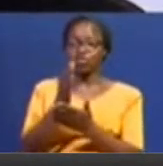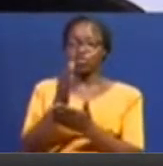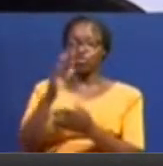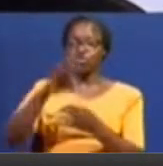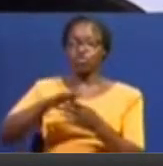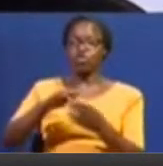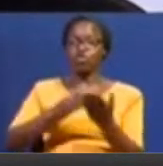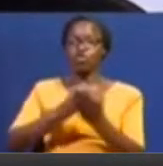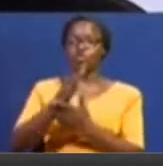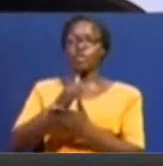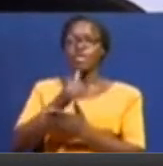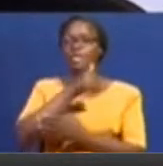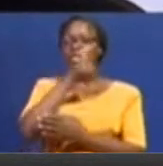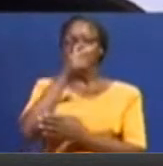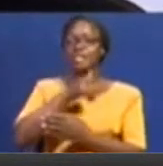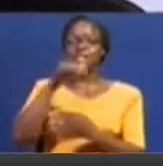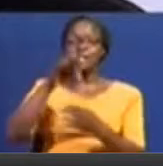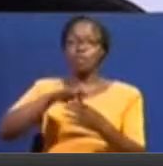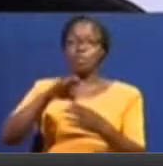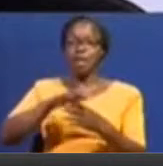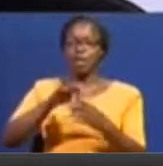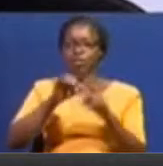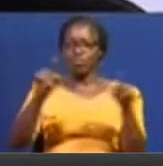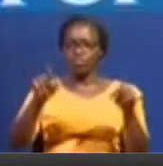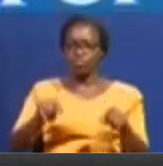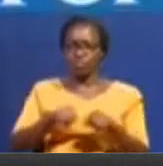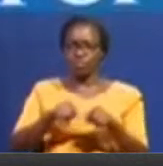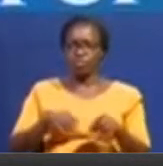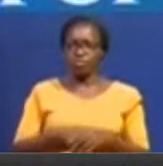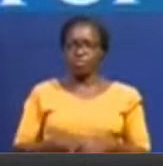the secret ballot?